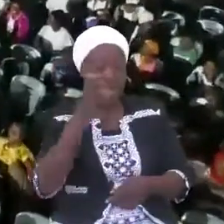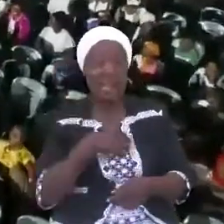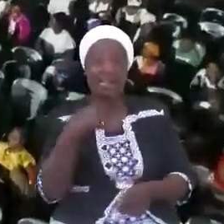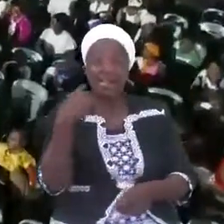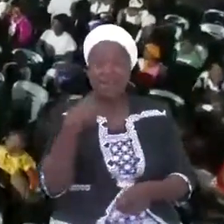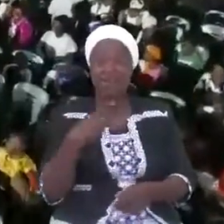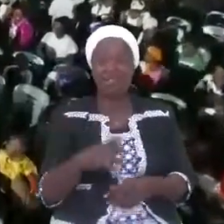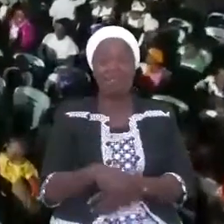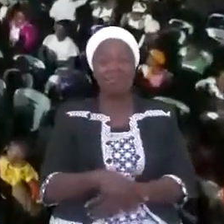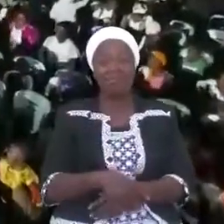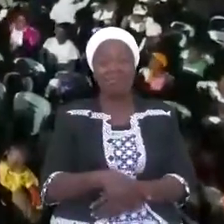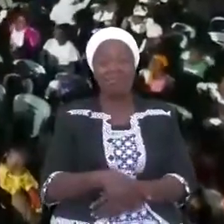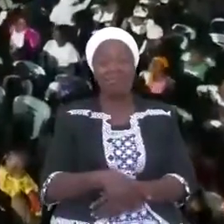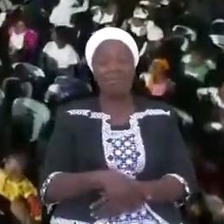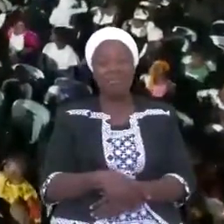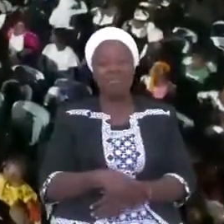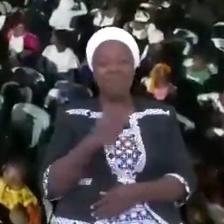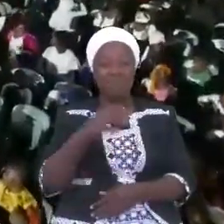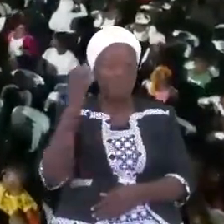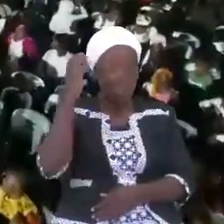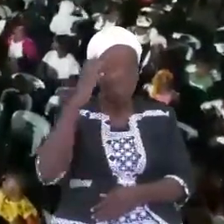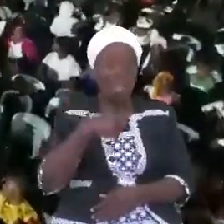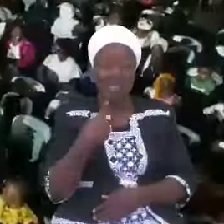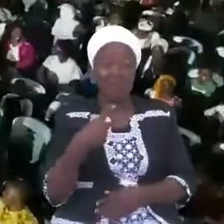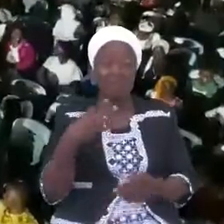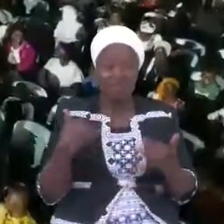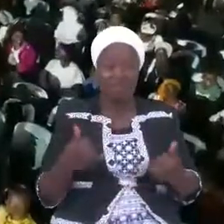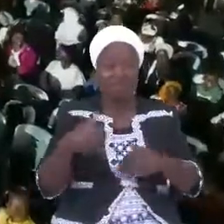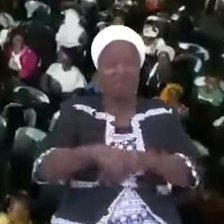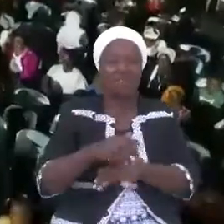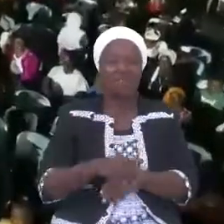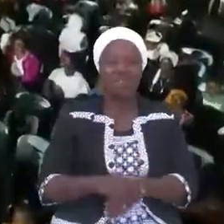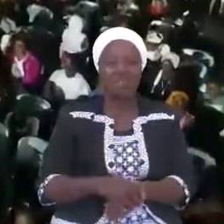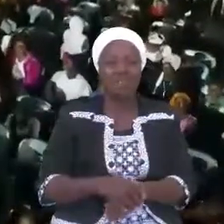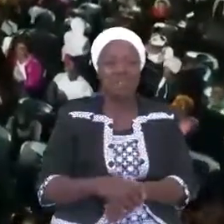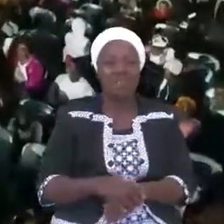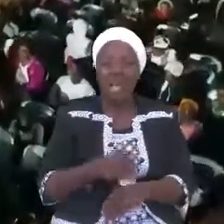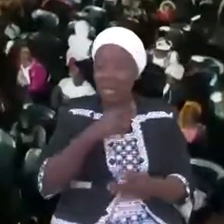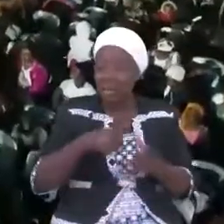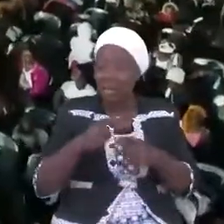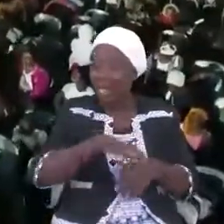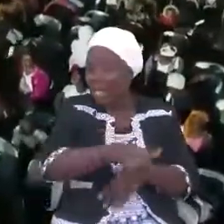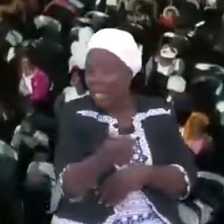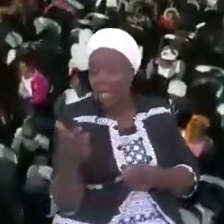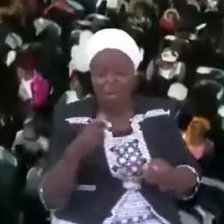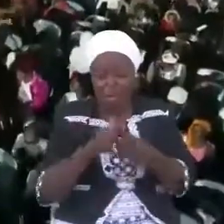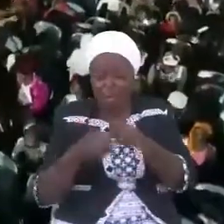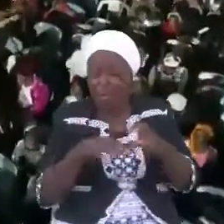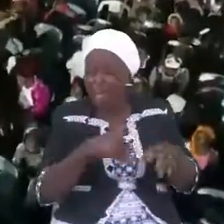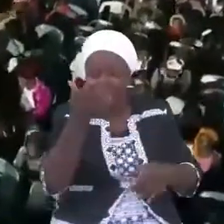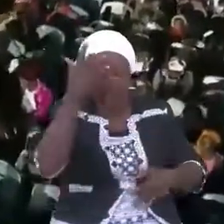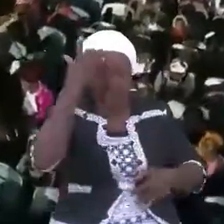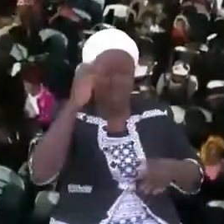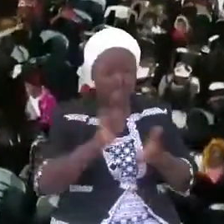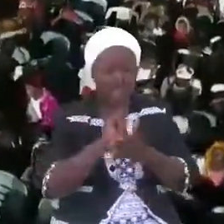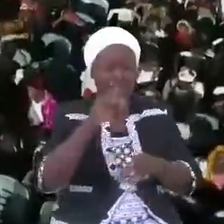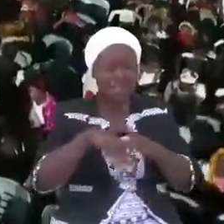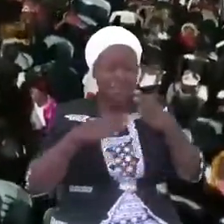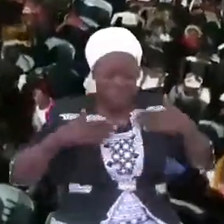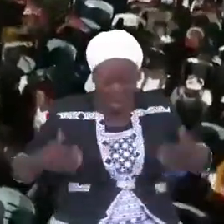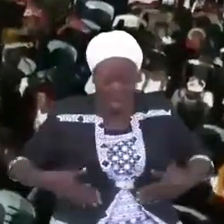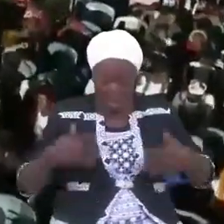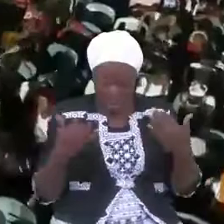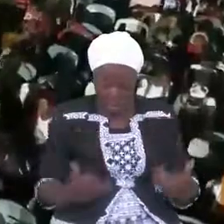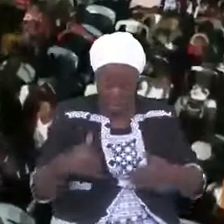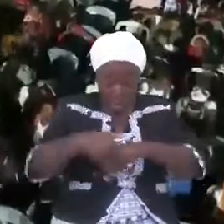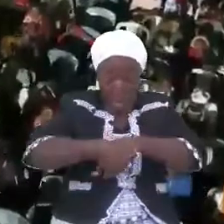If I were you, I would be praying now. I would be waiting in anticipation that the